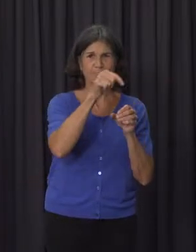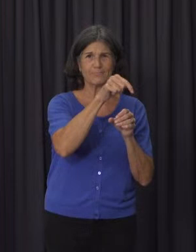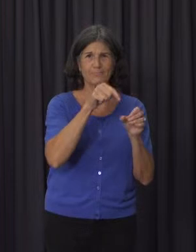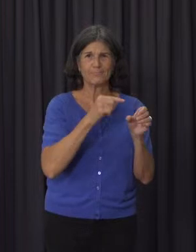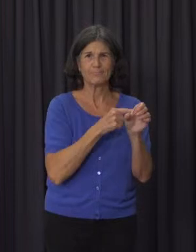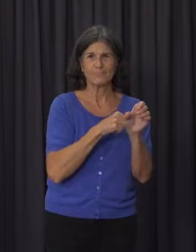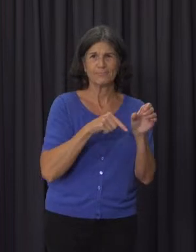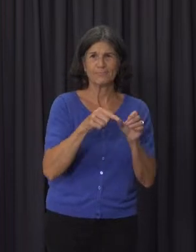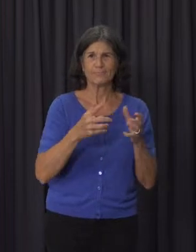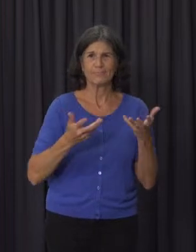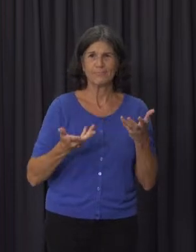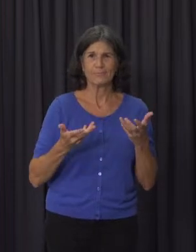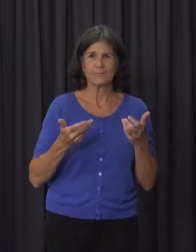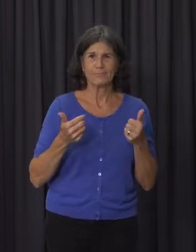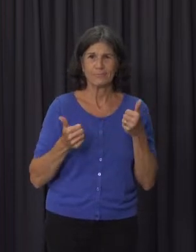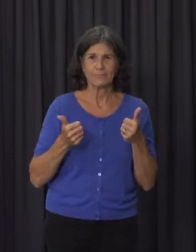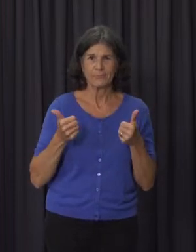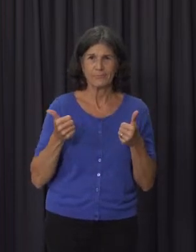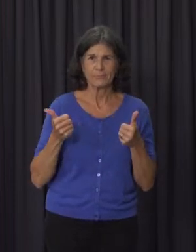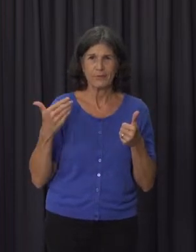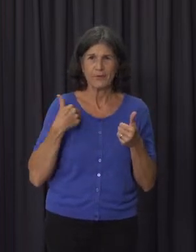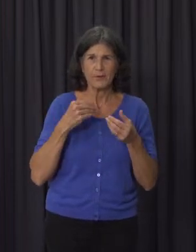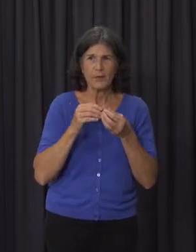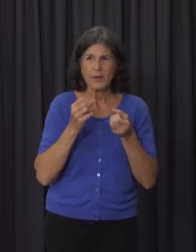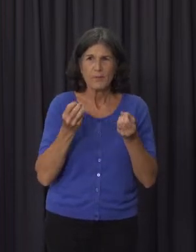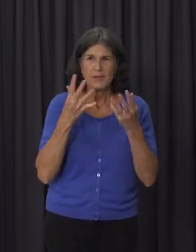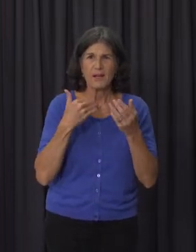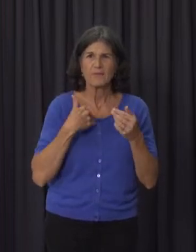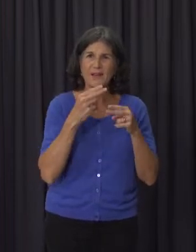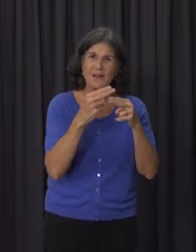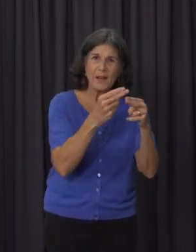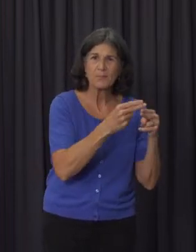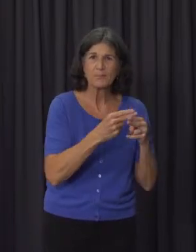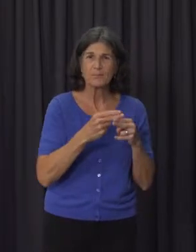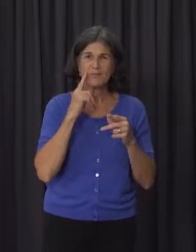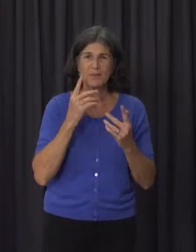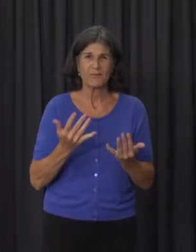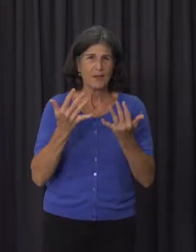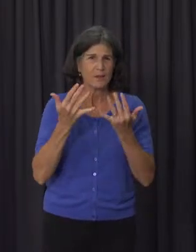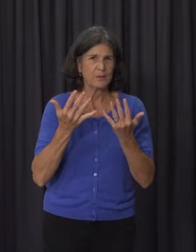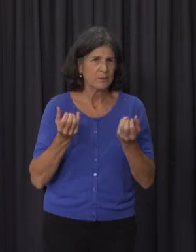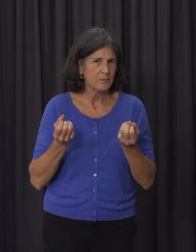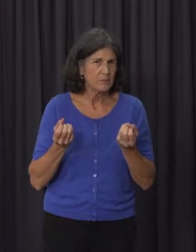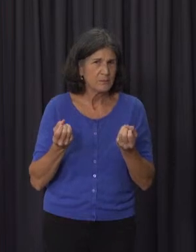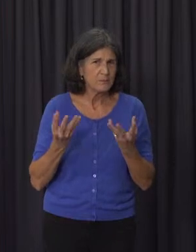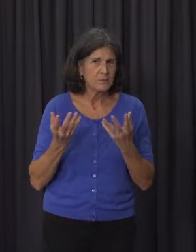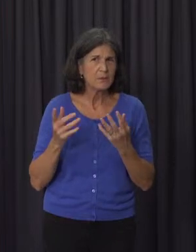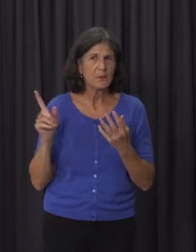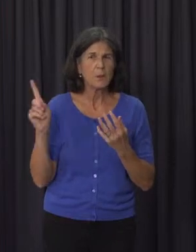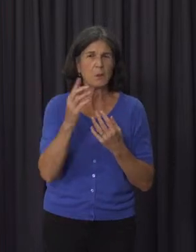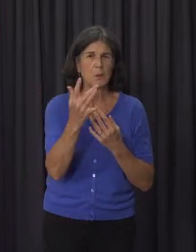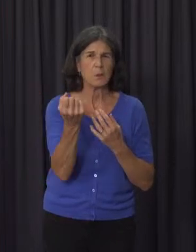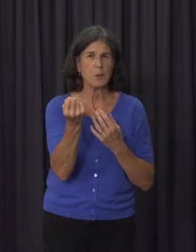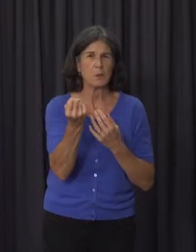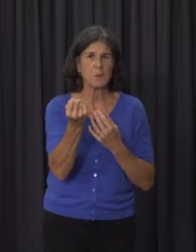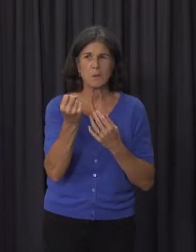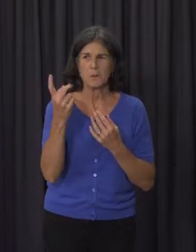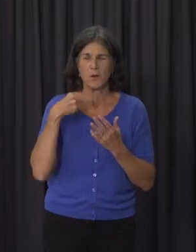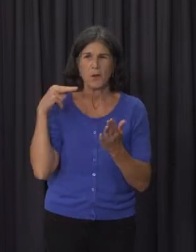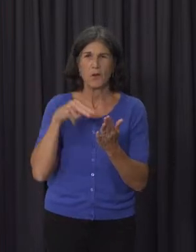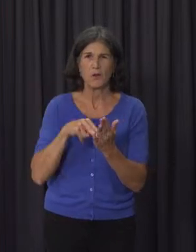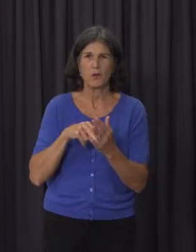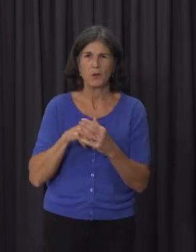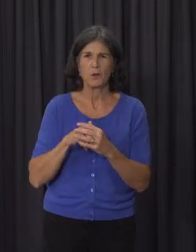a fire number or the name of the wildfire? Yes, give me just 1 second here. It's the